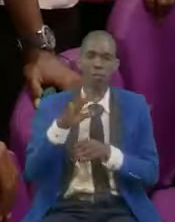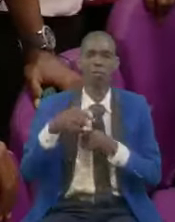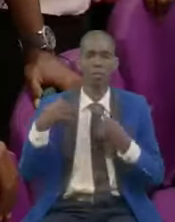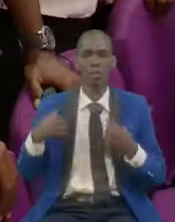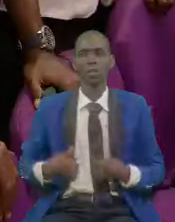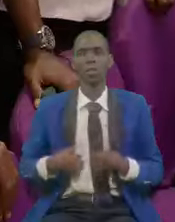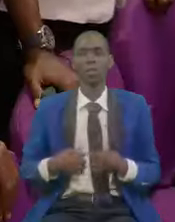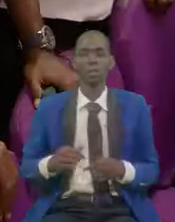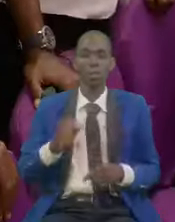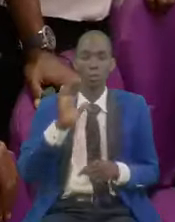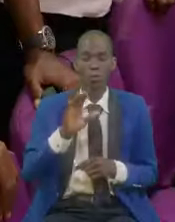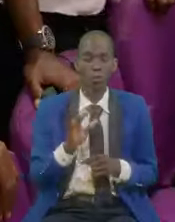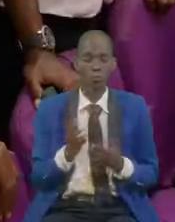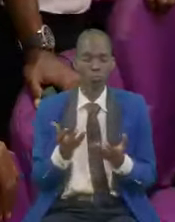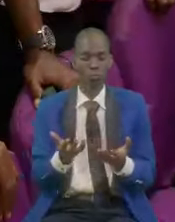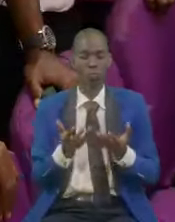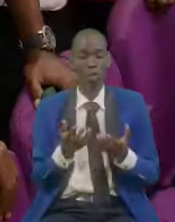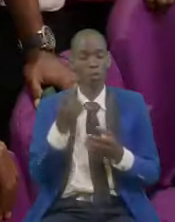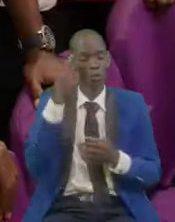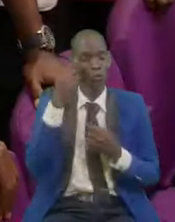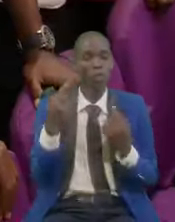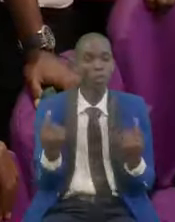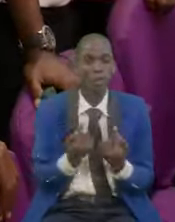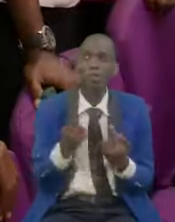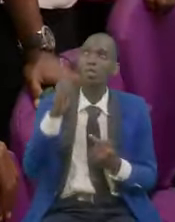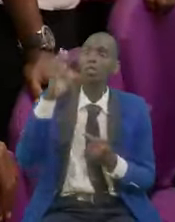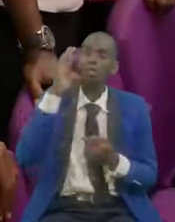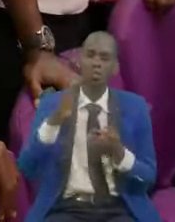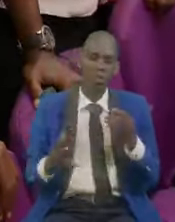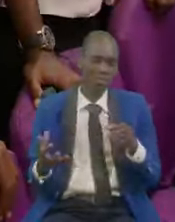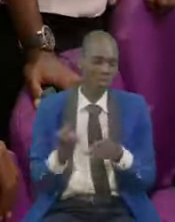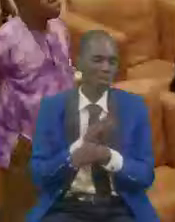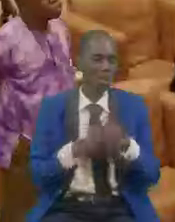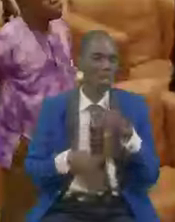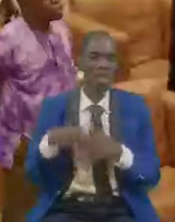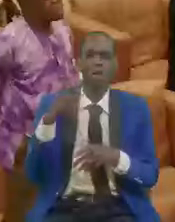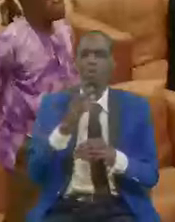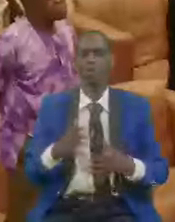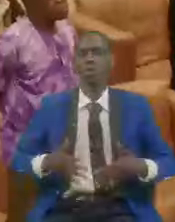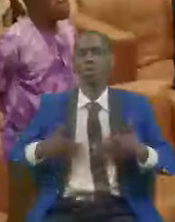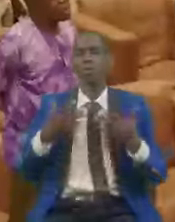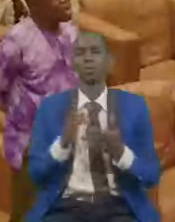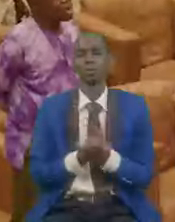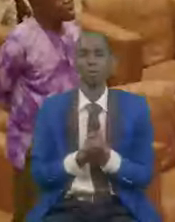The desire for sin, He'll take that away from your life.